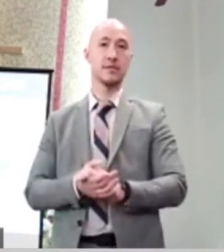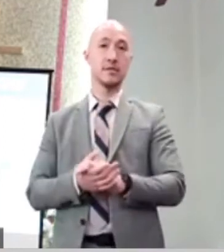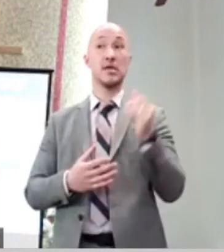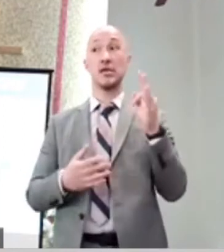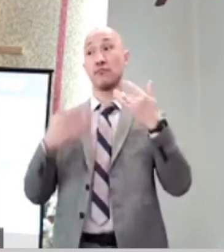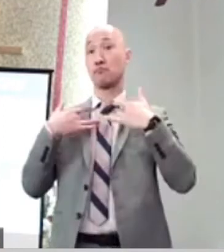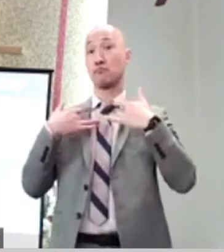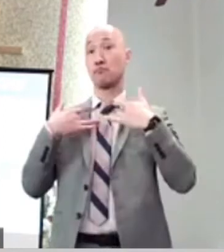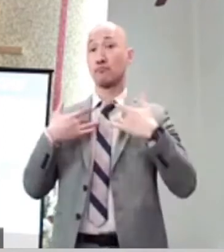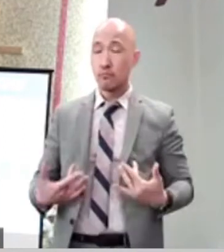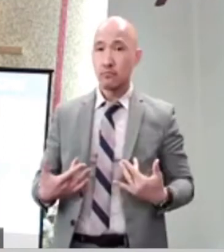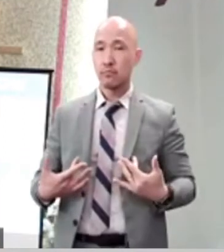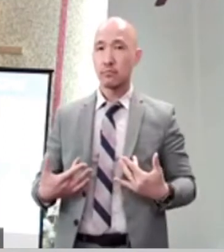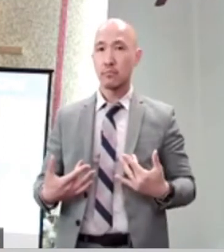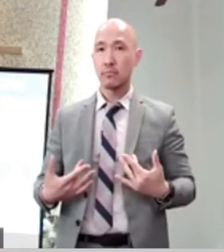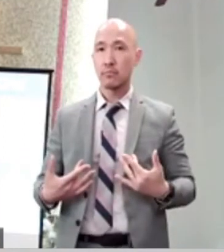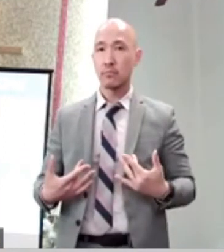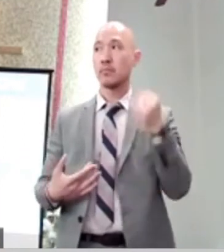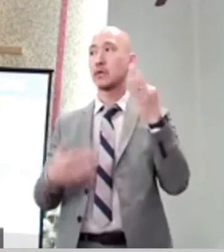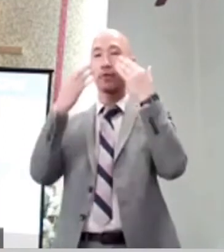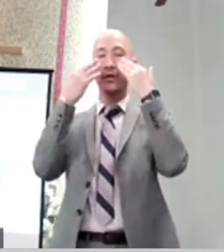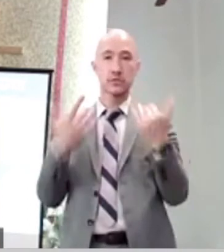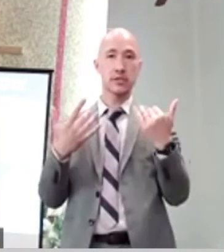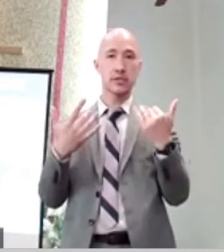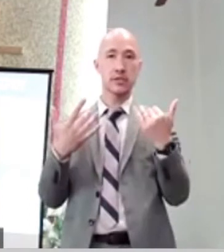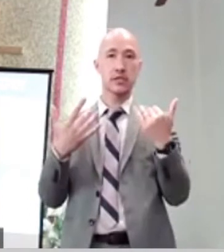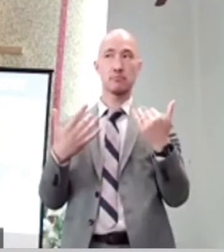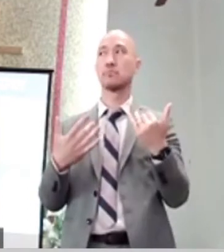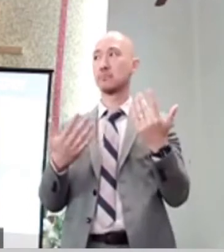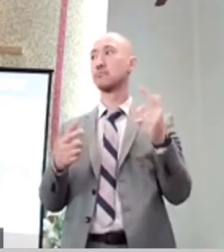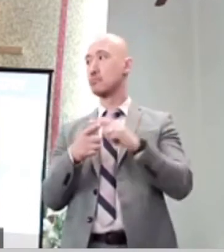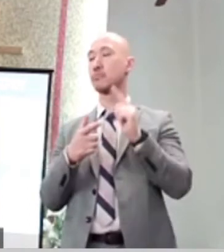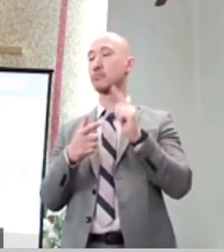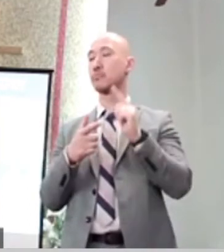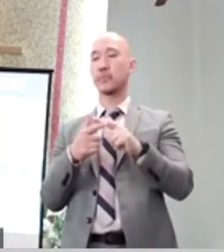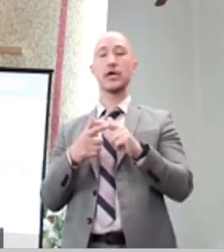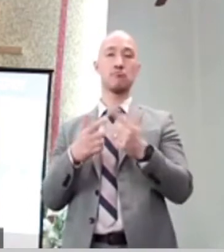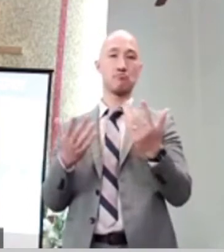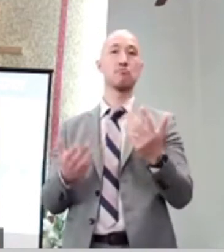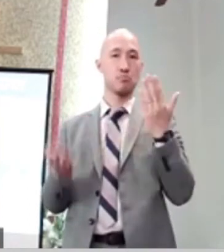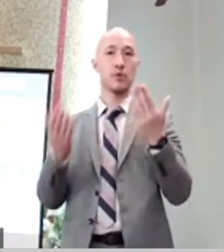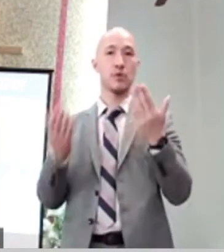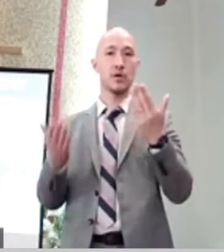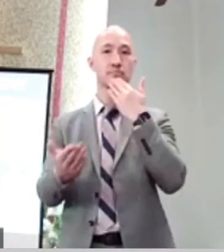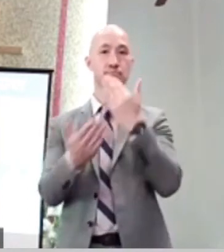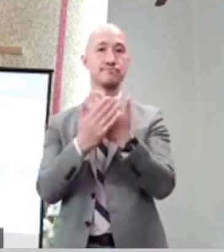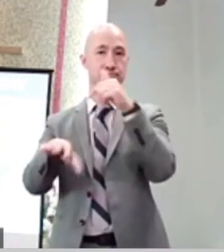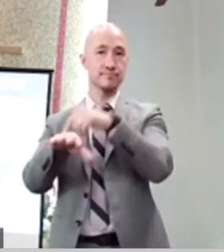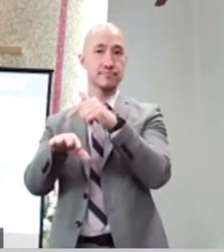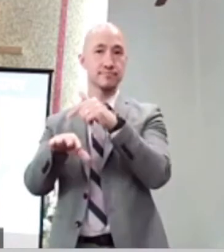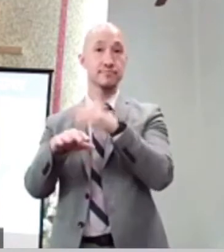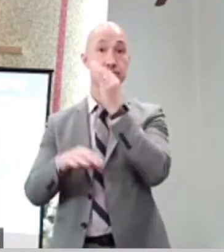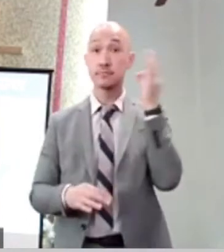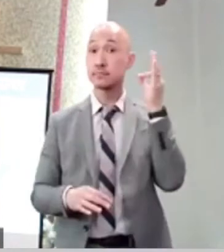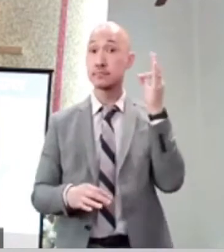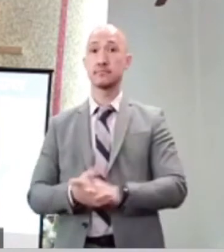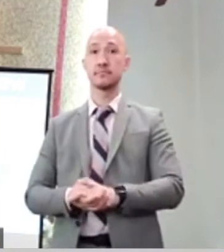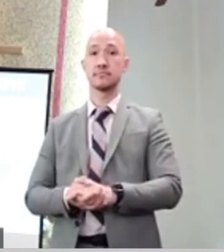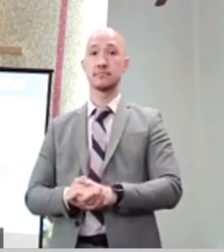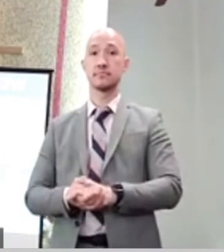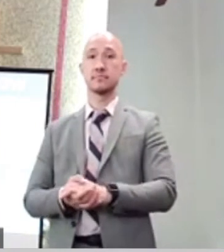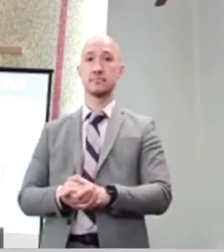mourning, then Jesus helps us understand that that is a purpose for fasting. Not too long ago, I did a